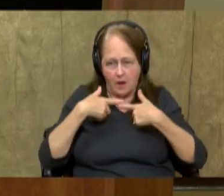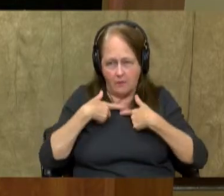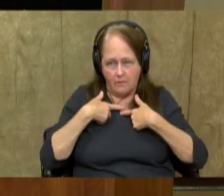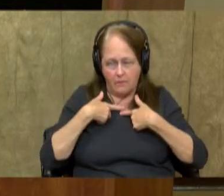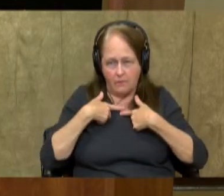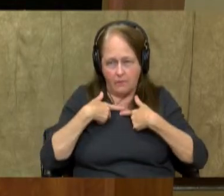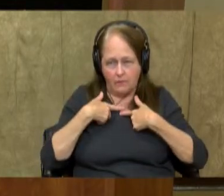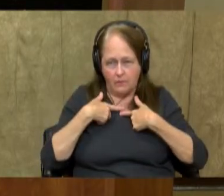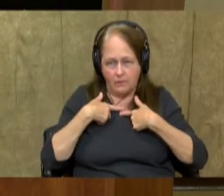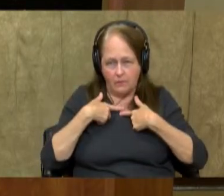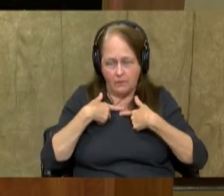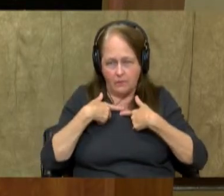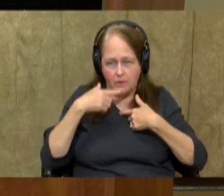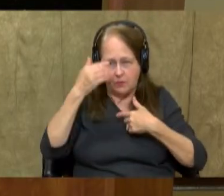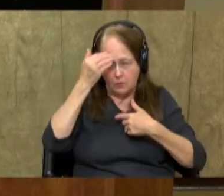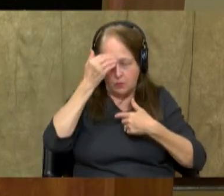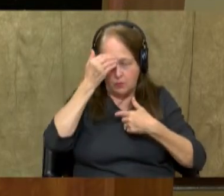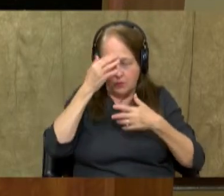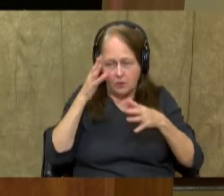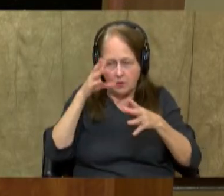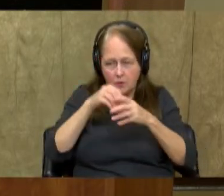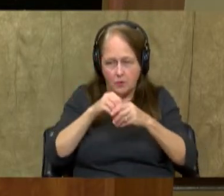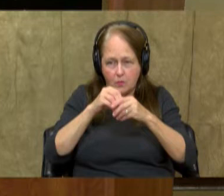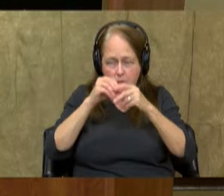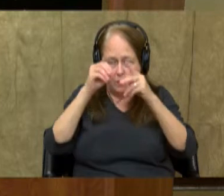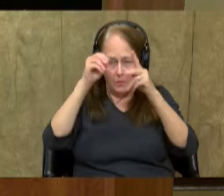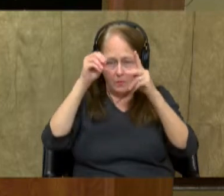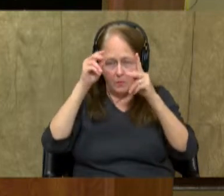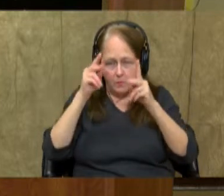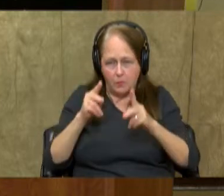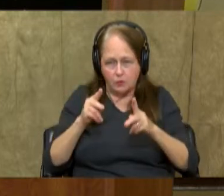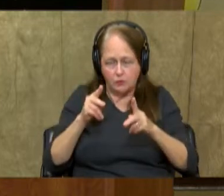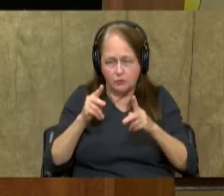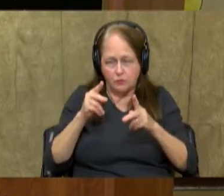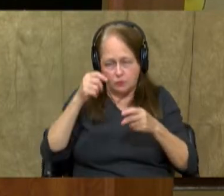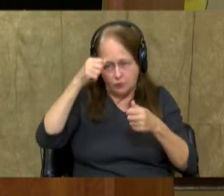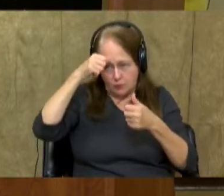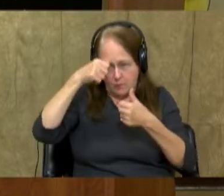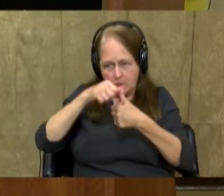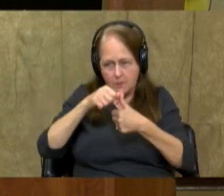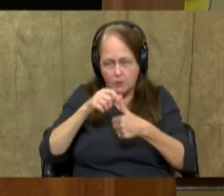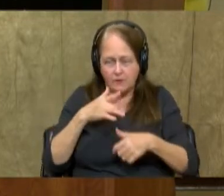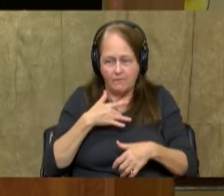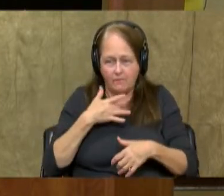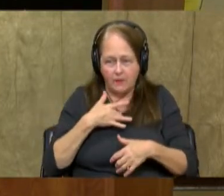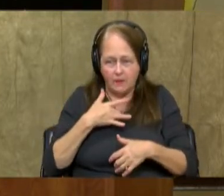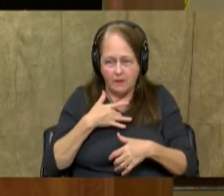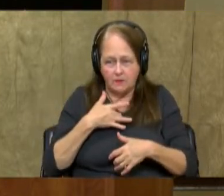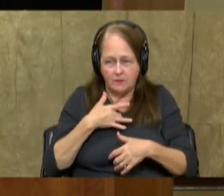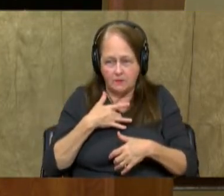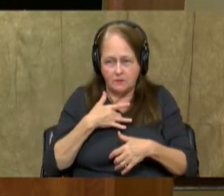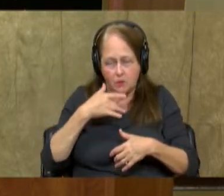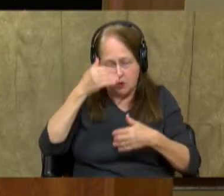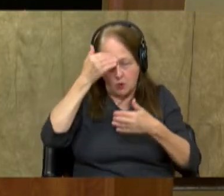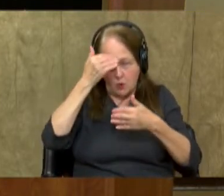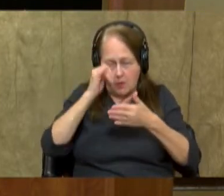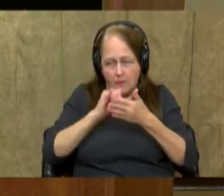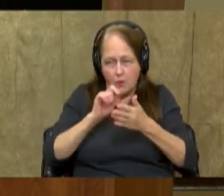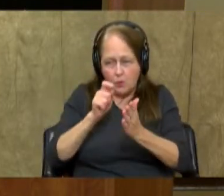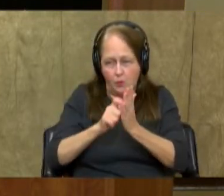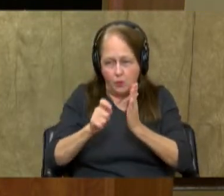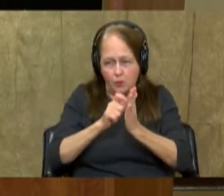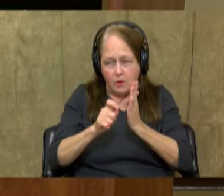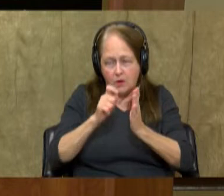about. We know that it includes personal memories as well as feelings. We also know that it is